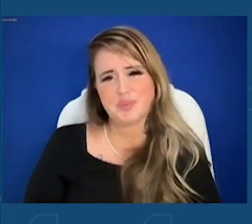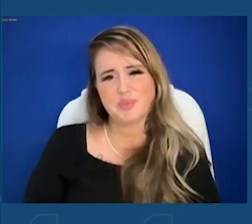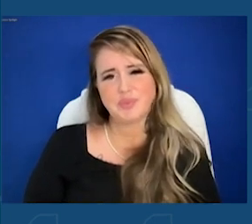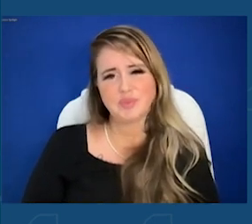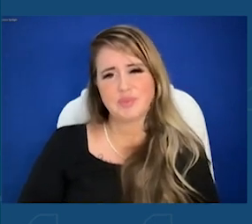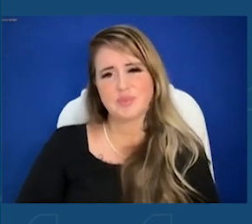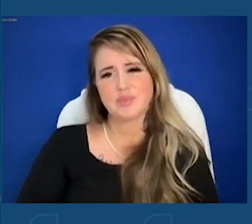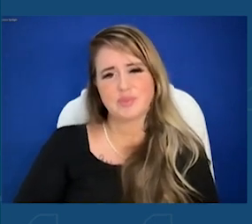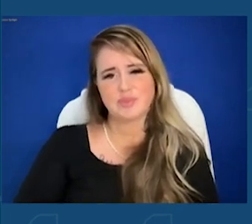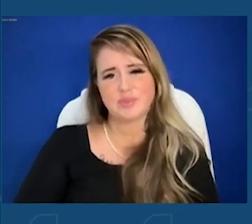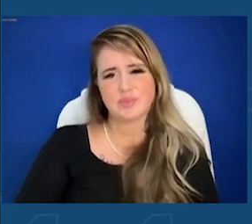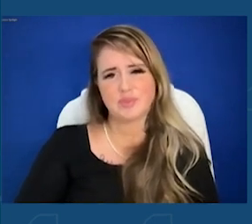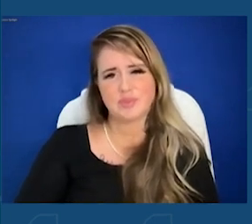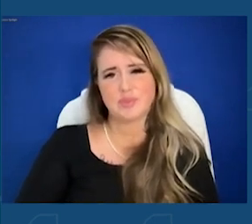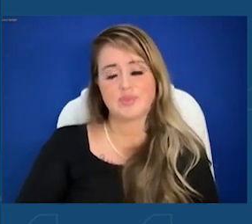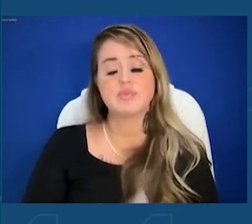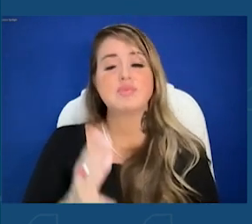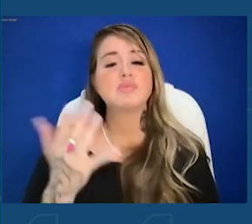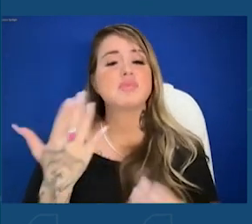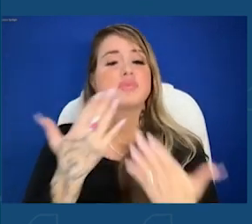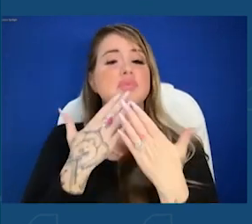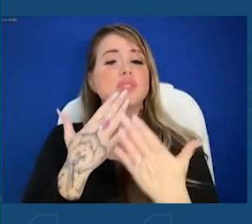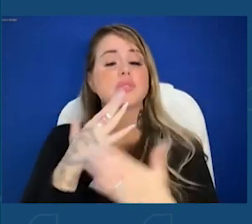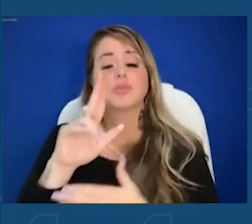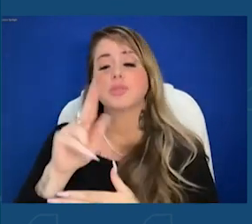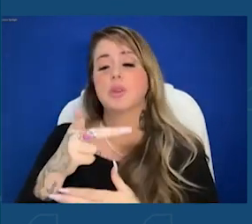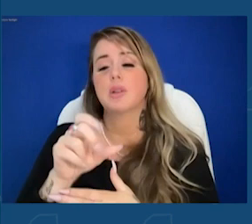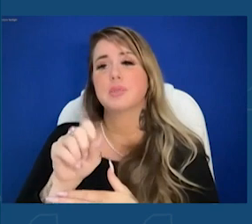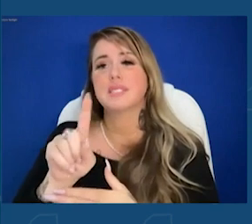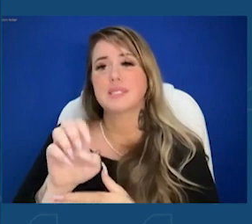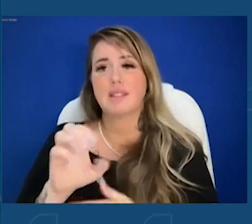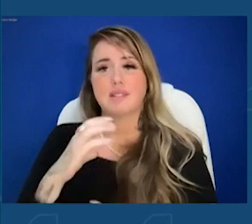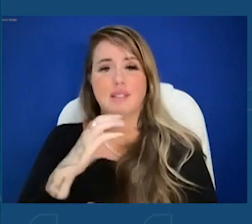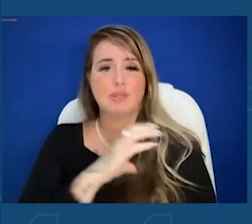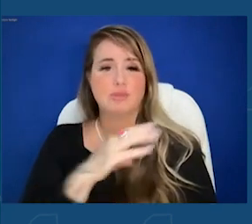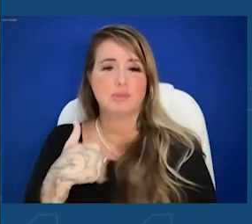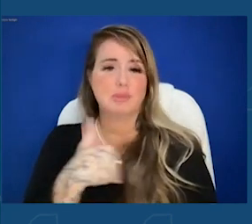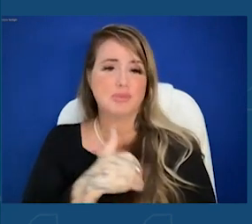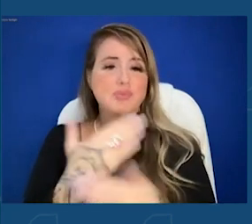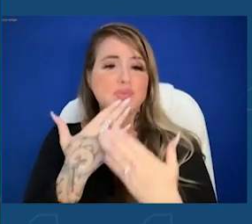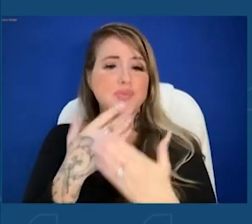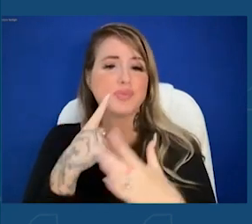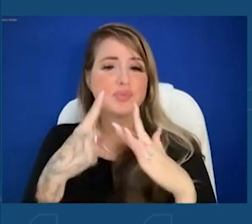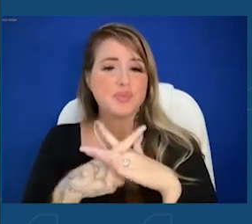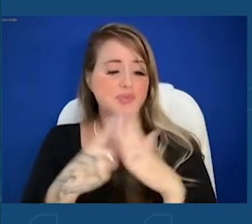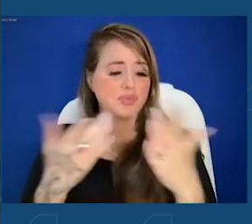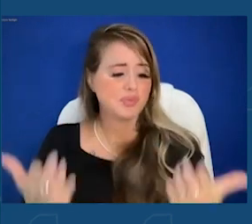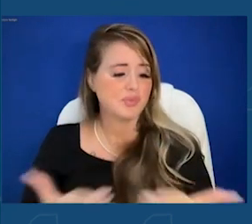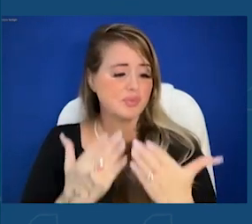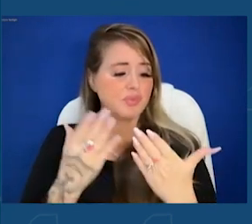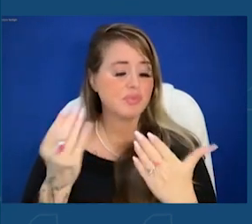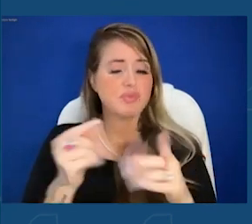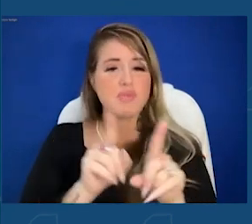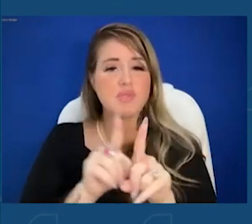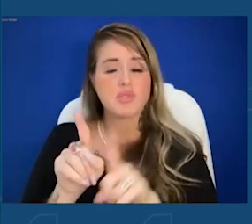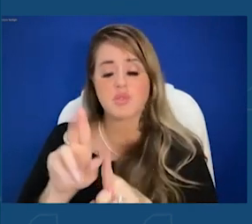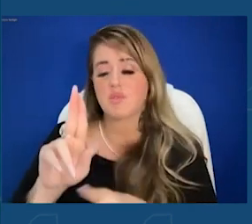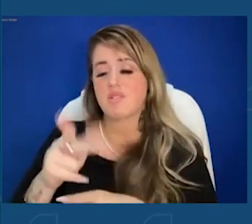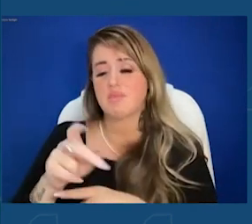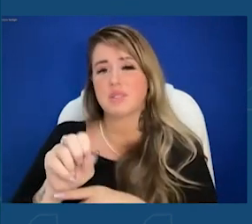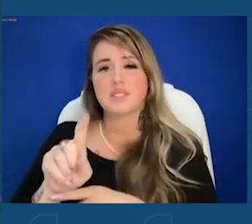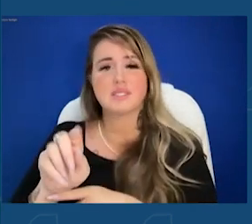Thank you to the outstanding members of the Upstate Council. I do see many of you. Thank you for coming here. And the Upstate Foundation and its